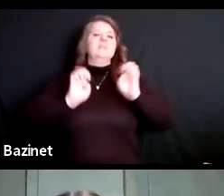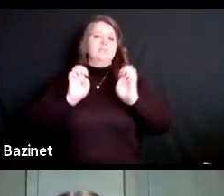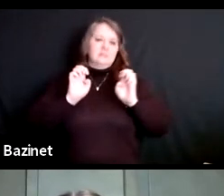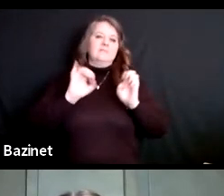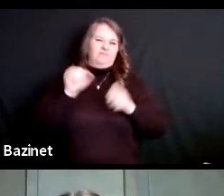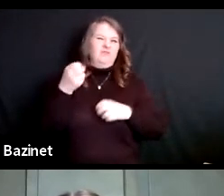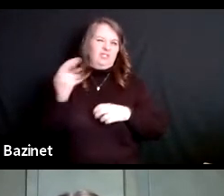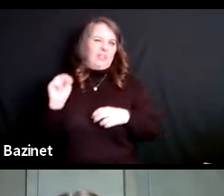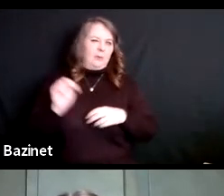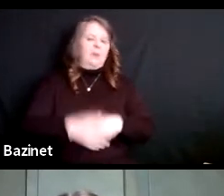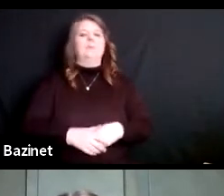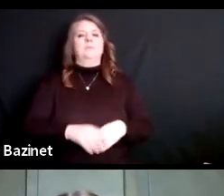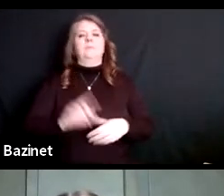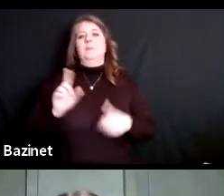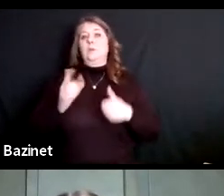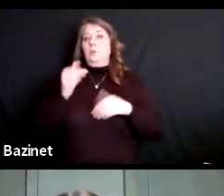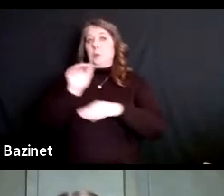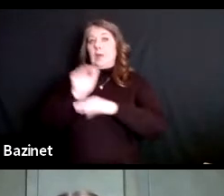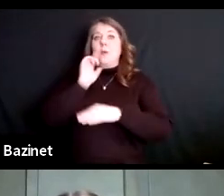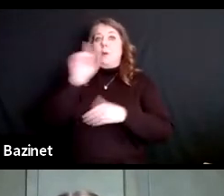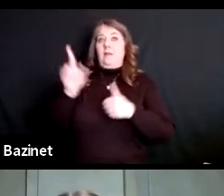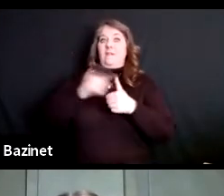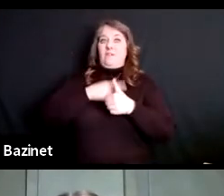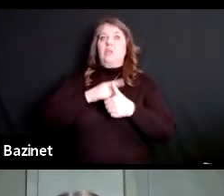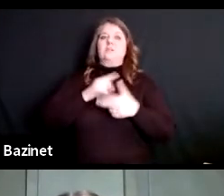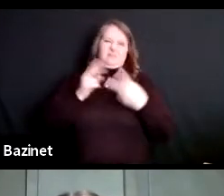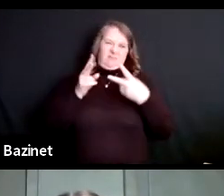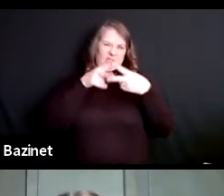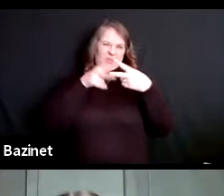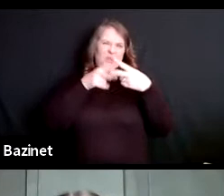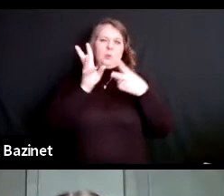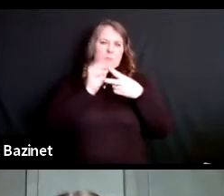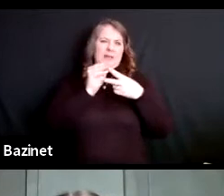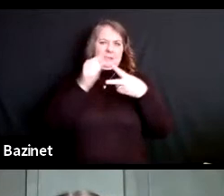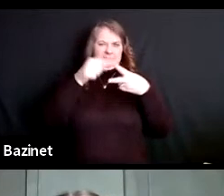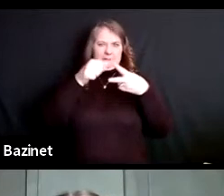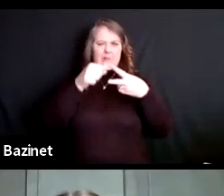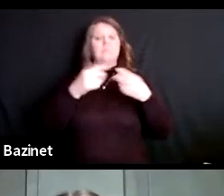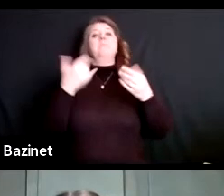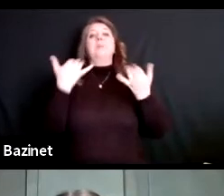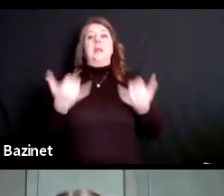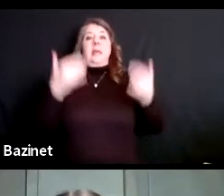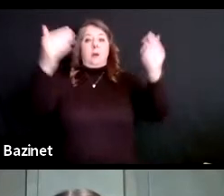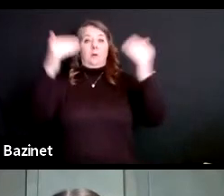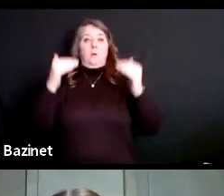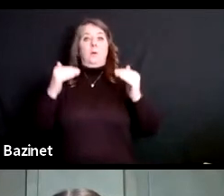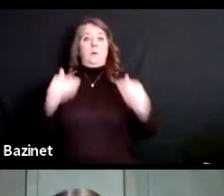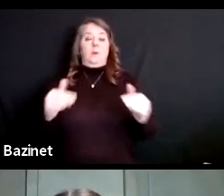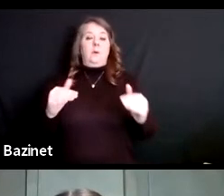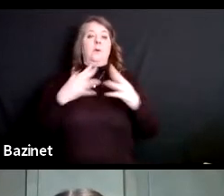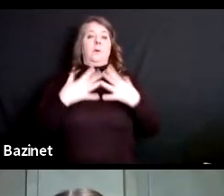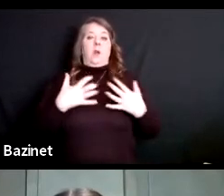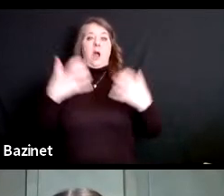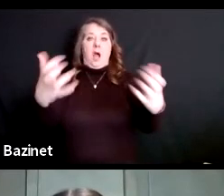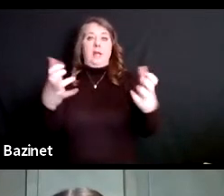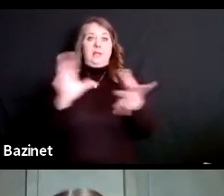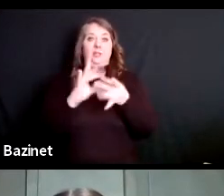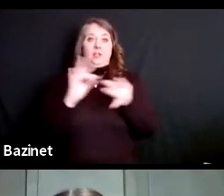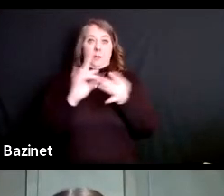Thank you. We will now move on to audience comments and turn the time over to Superintendent Whitney for